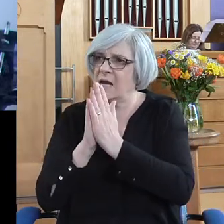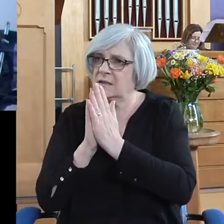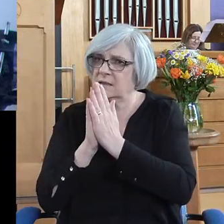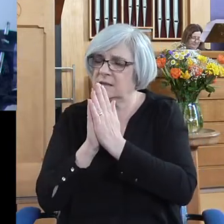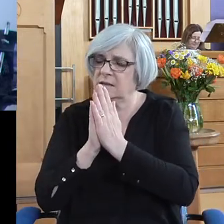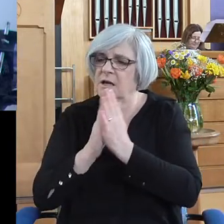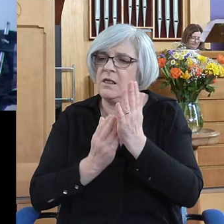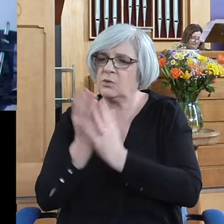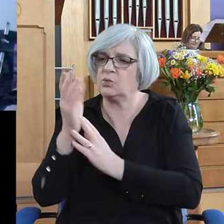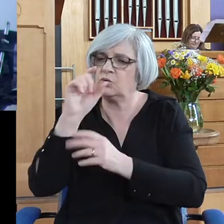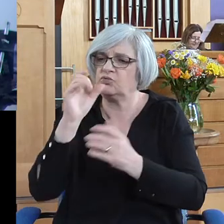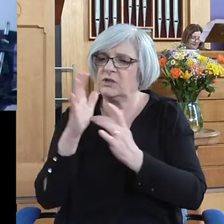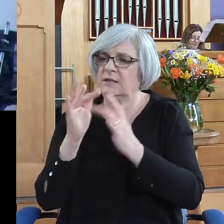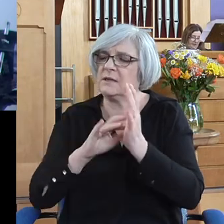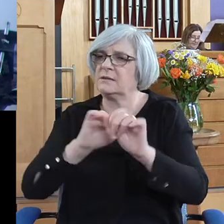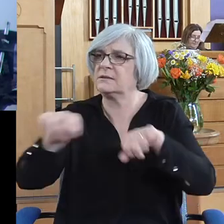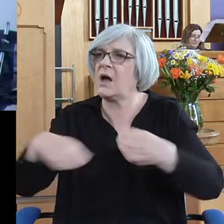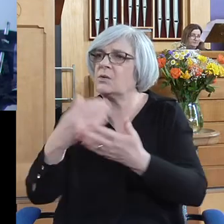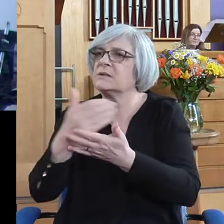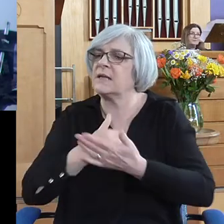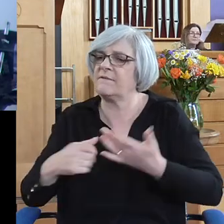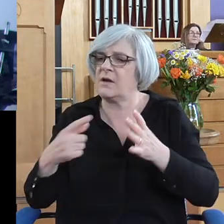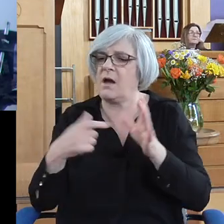Saviour. Amen.